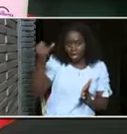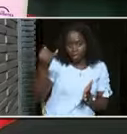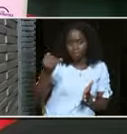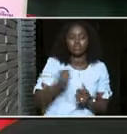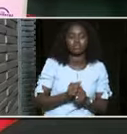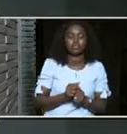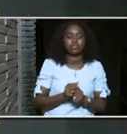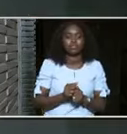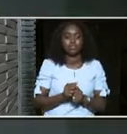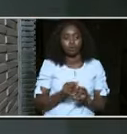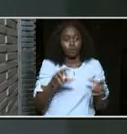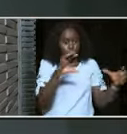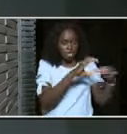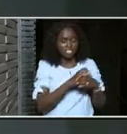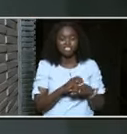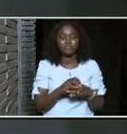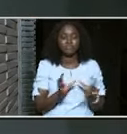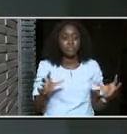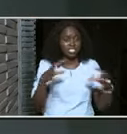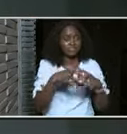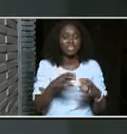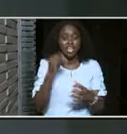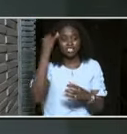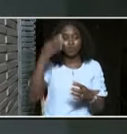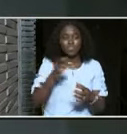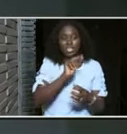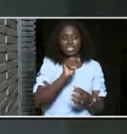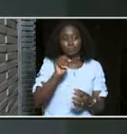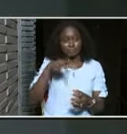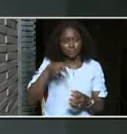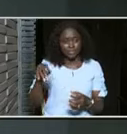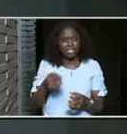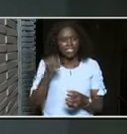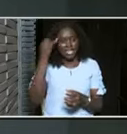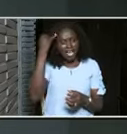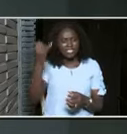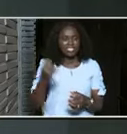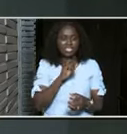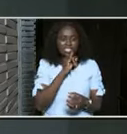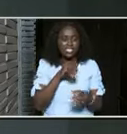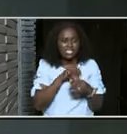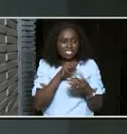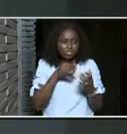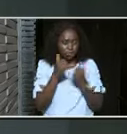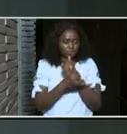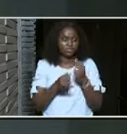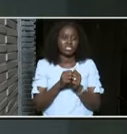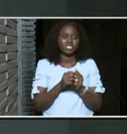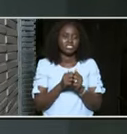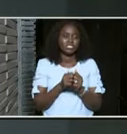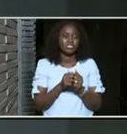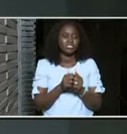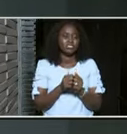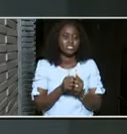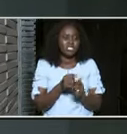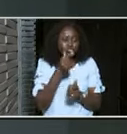NNPP, is that the number of the police in this country, we are going to increase it. We are